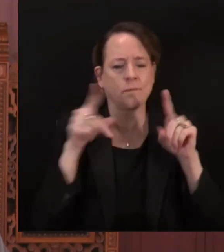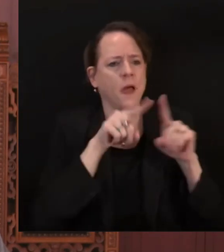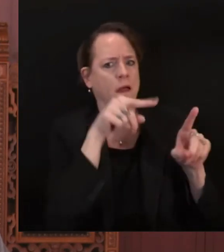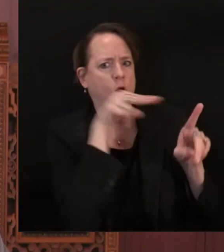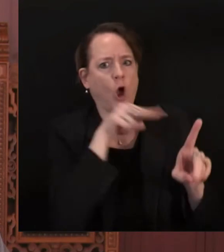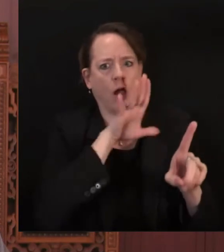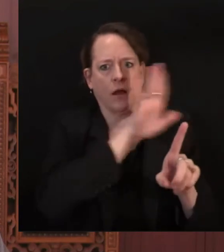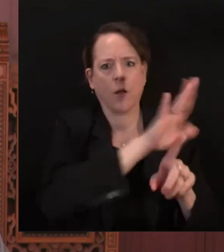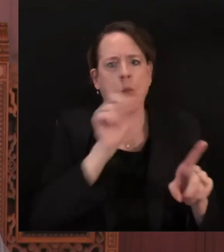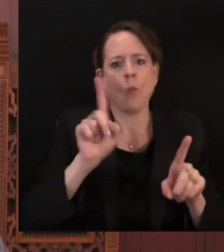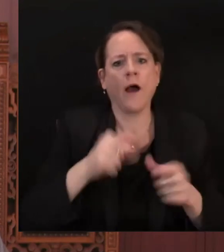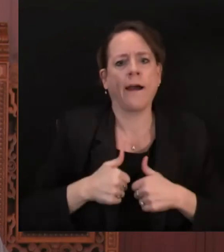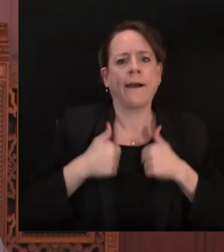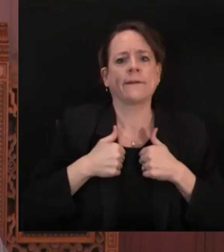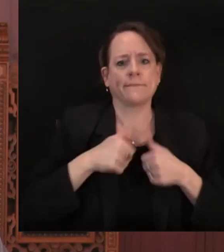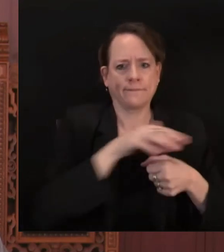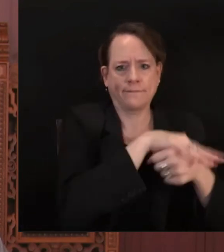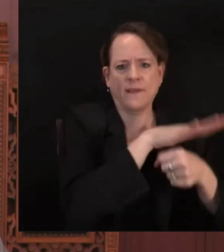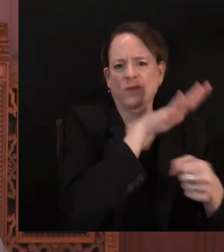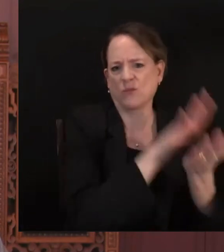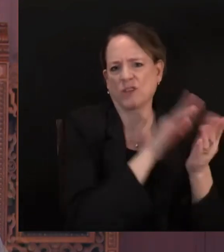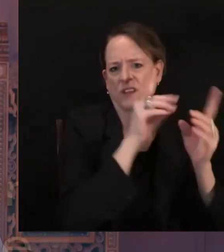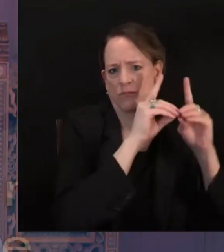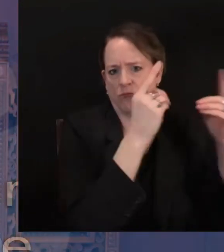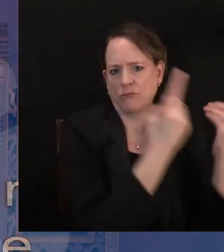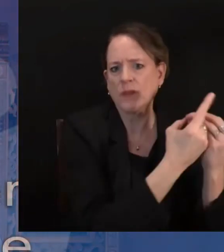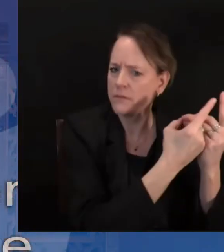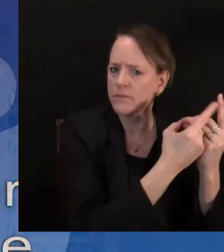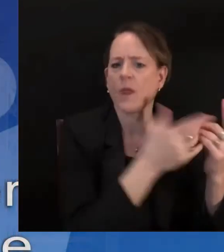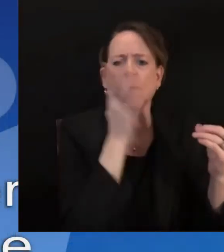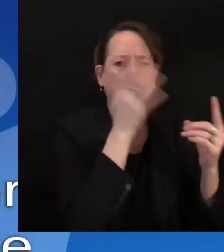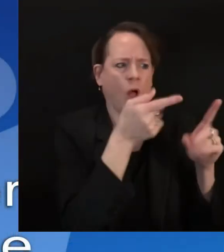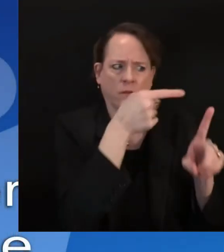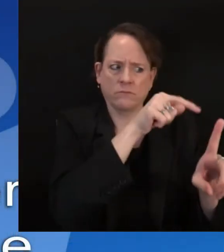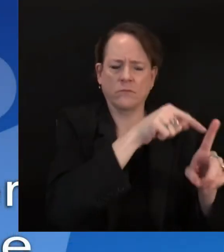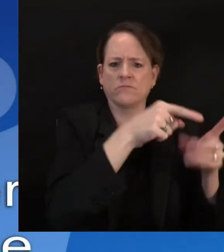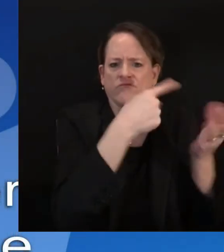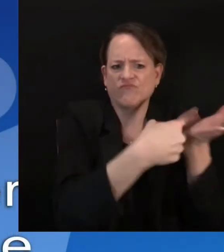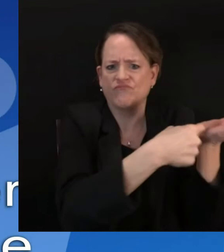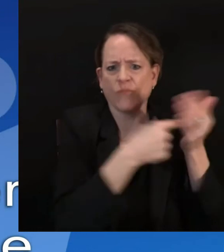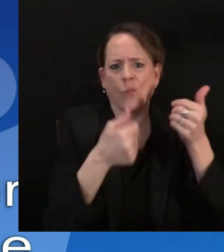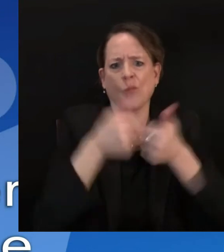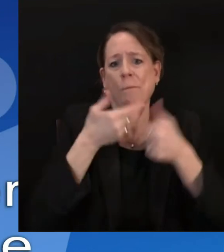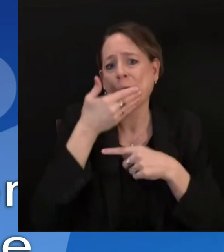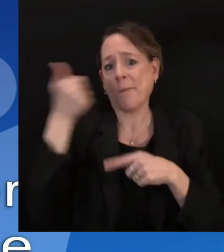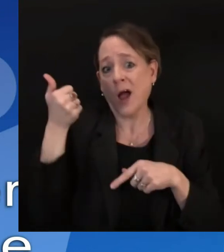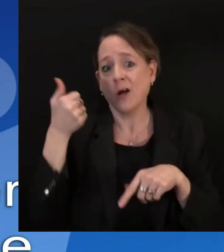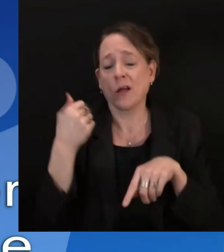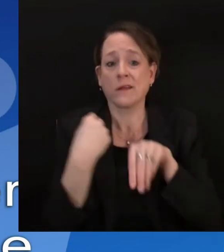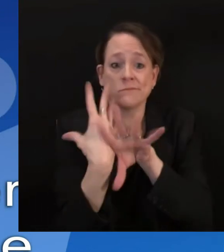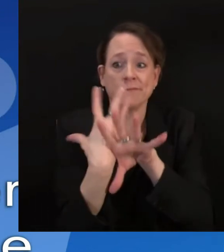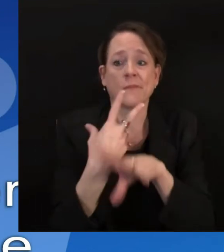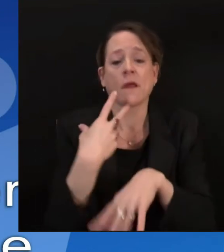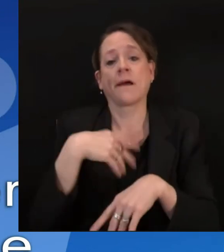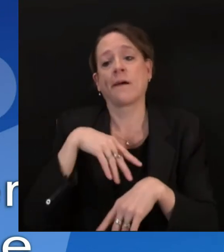what's a good avenue for them. Thanks, Cami. Now to Stephanie Hoff from WIS Politics.